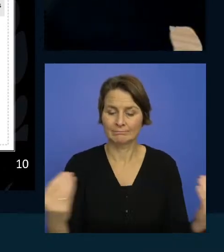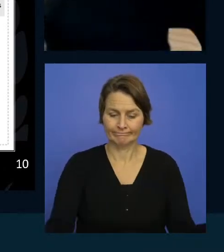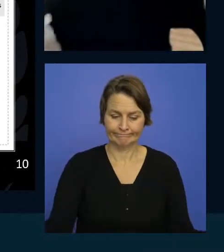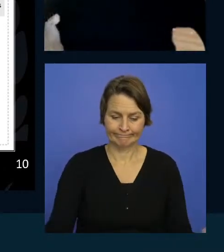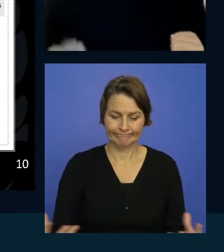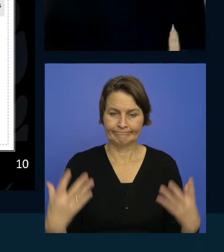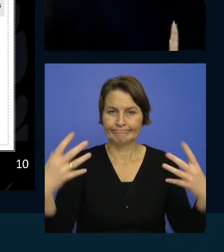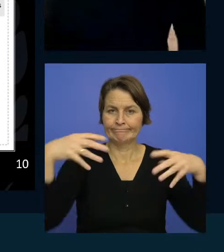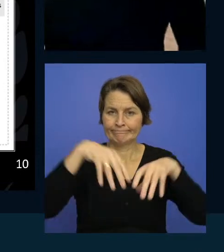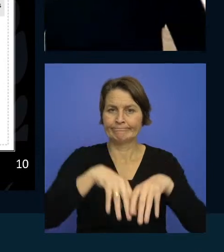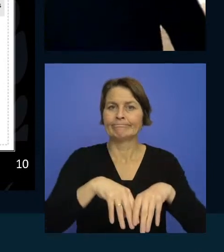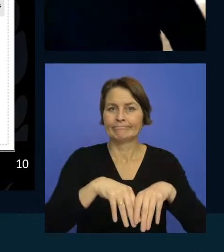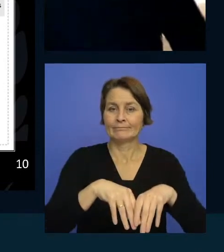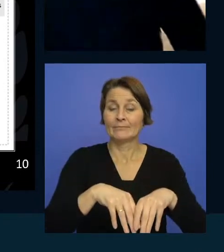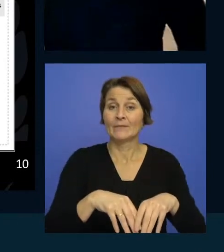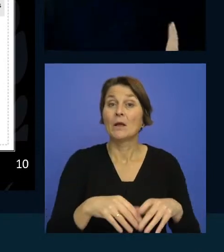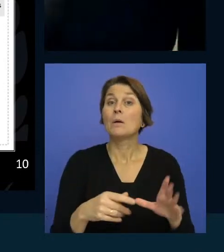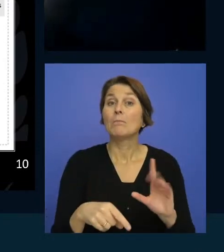to connect to,